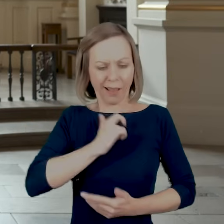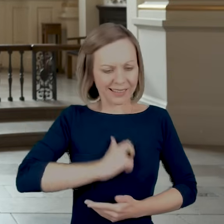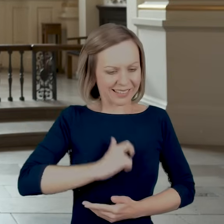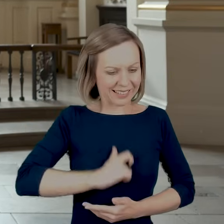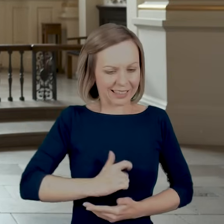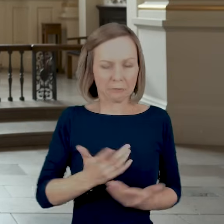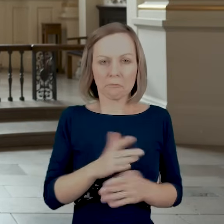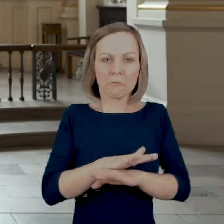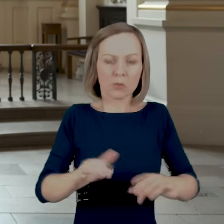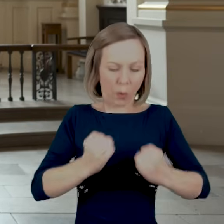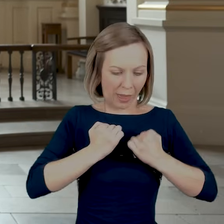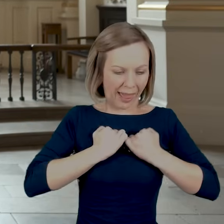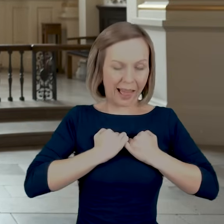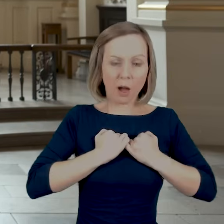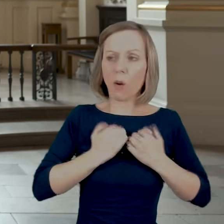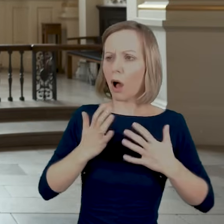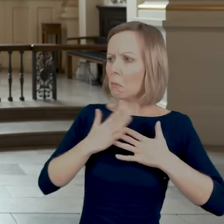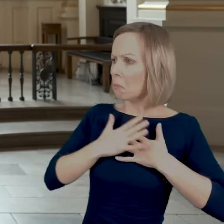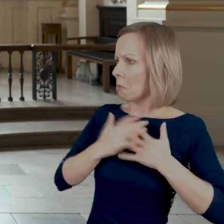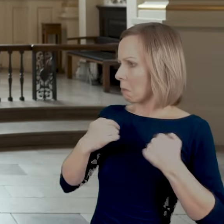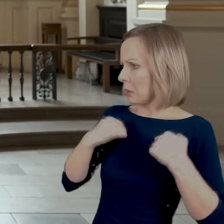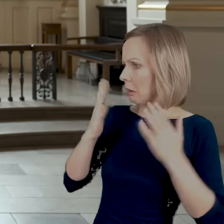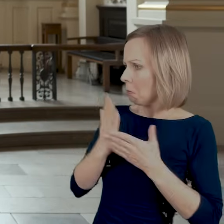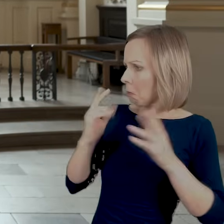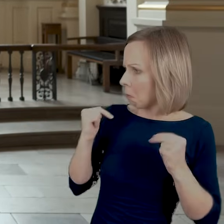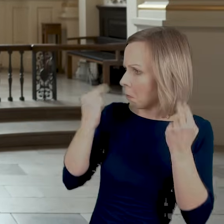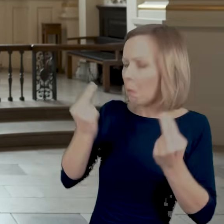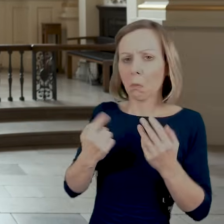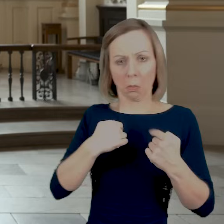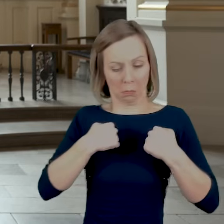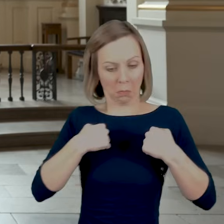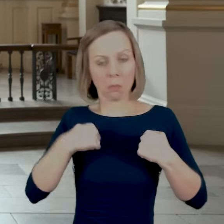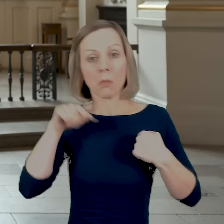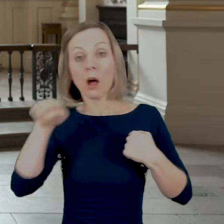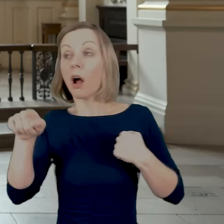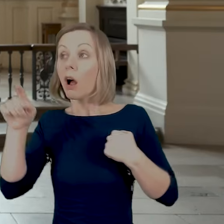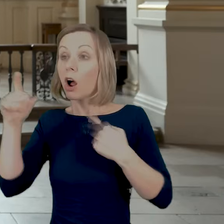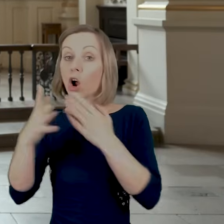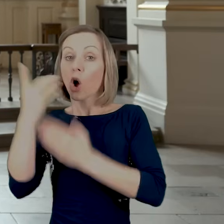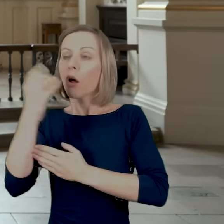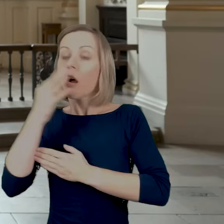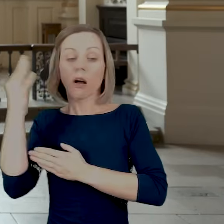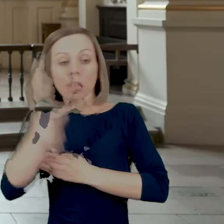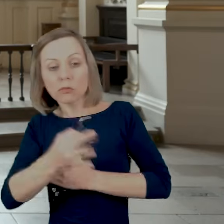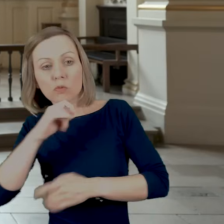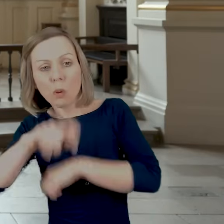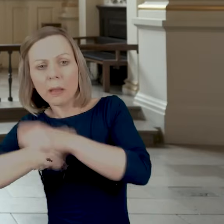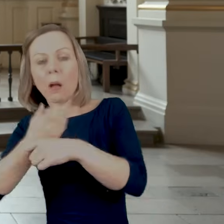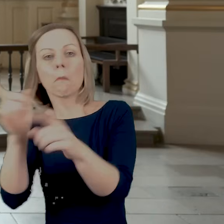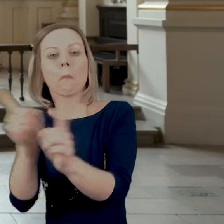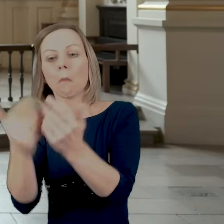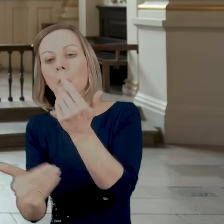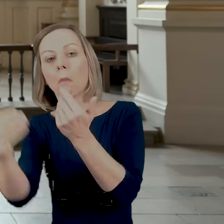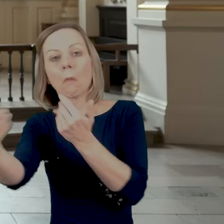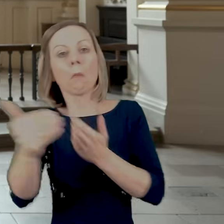by society, but embrace by God. Identity is ultimately a story not about our assertion of what we are,